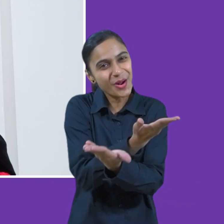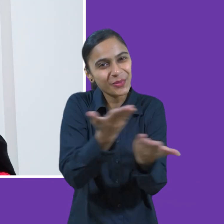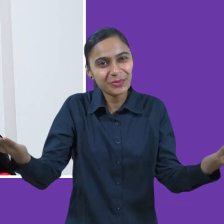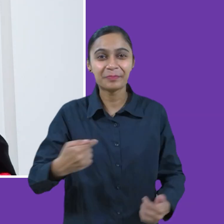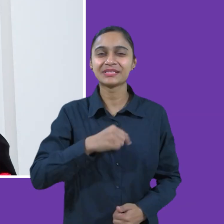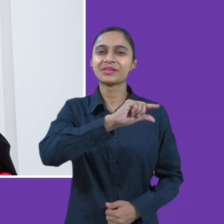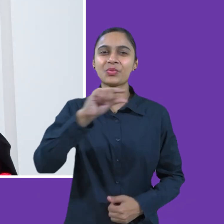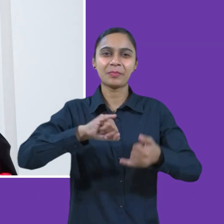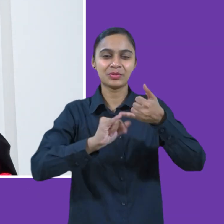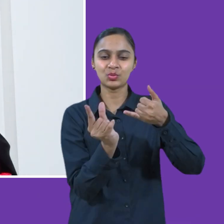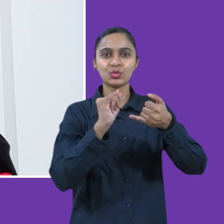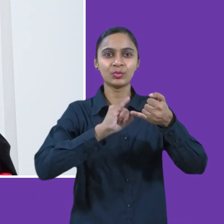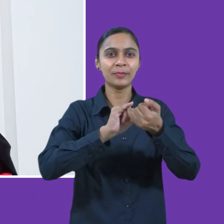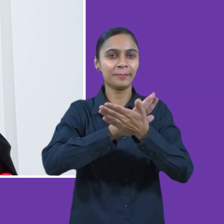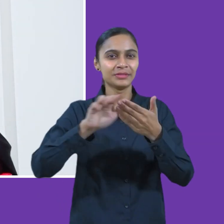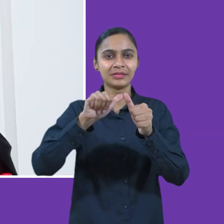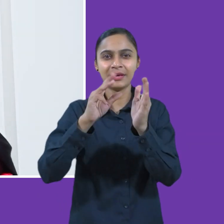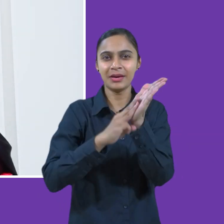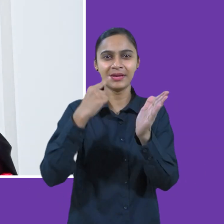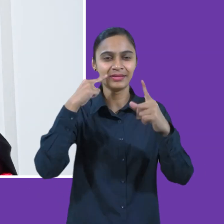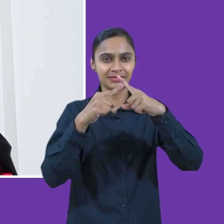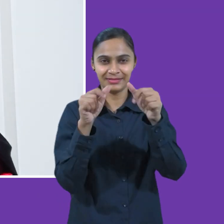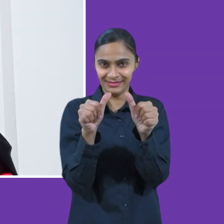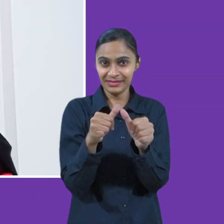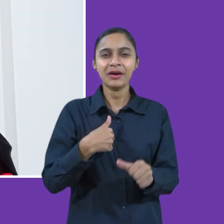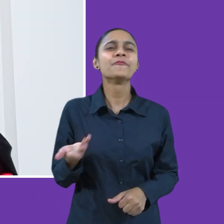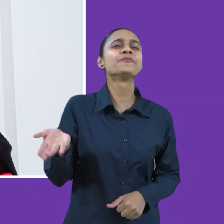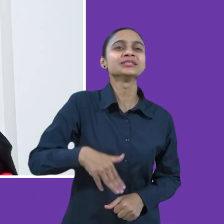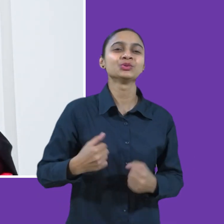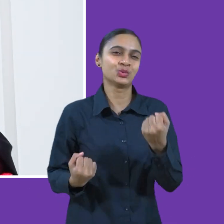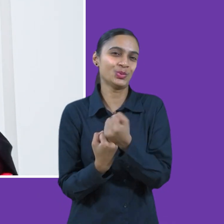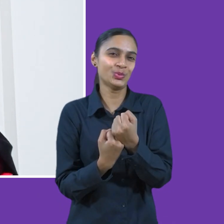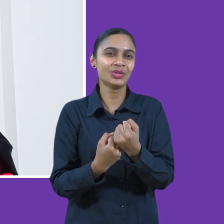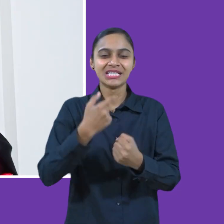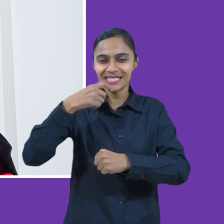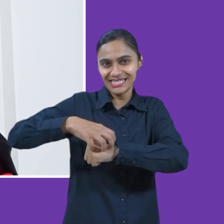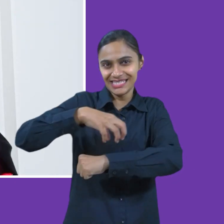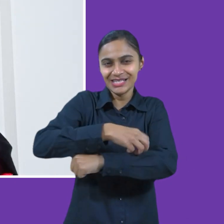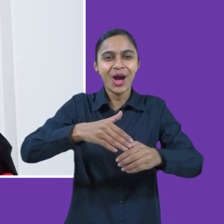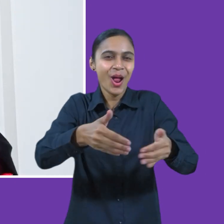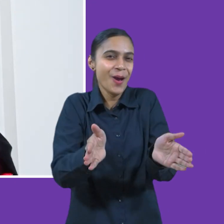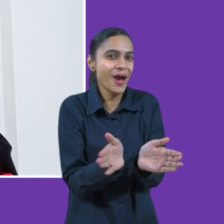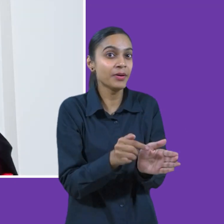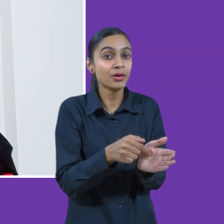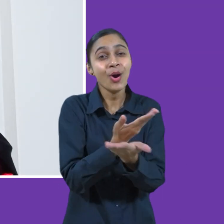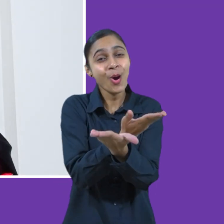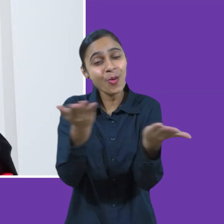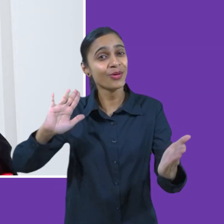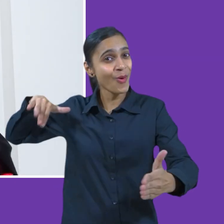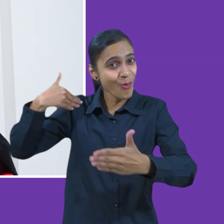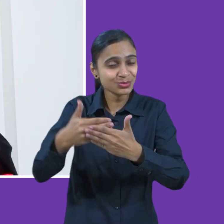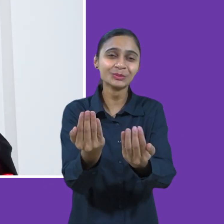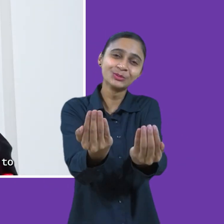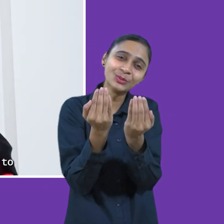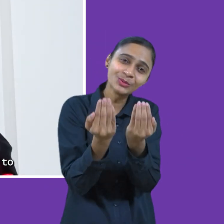Hello everyone, this is Sushamita here from Support Vitiligo. So thanks a lot for all your support and encouragement